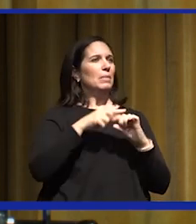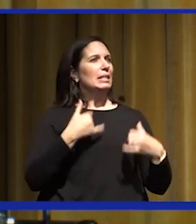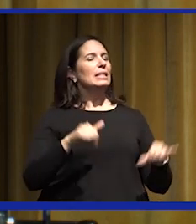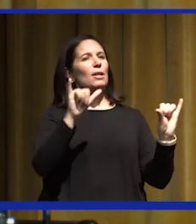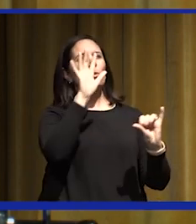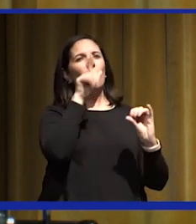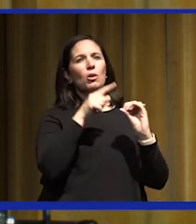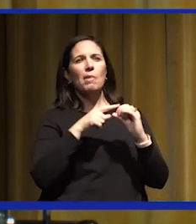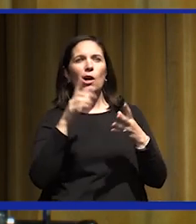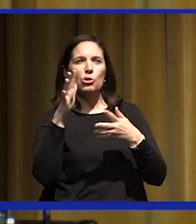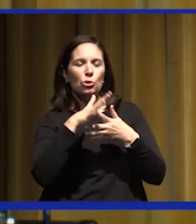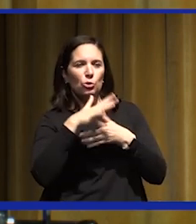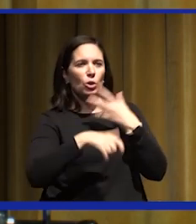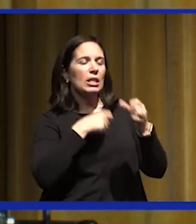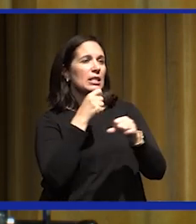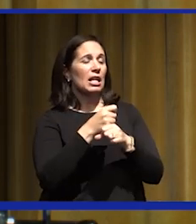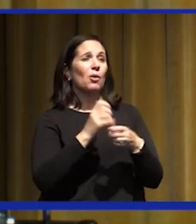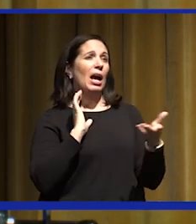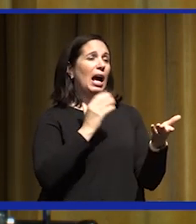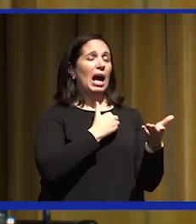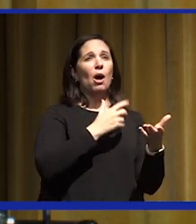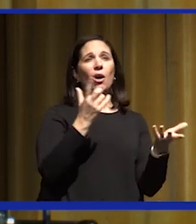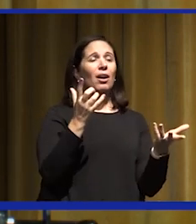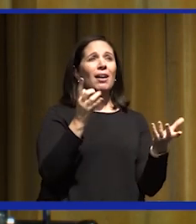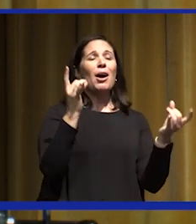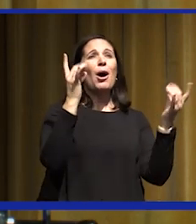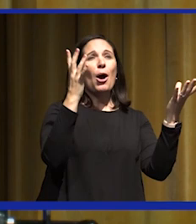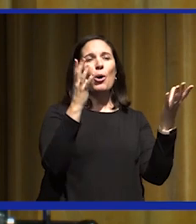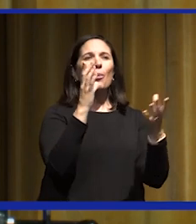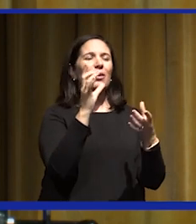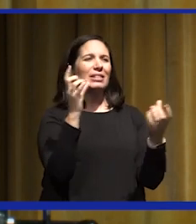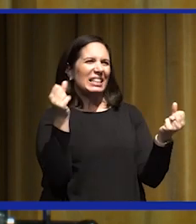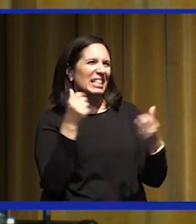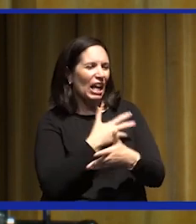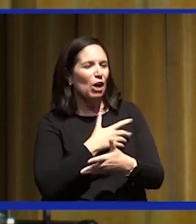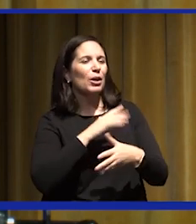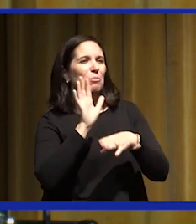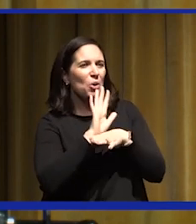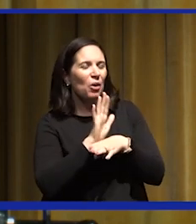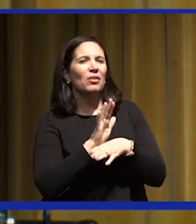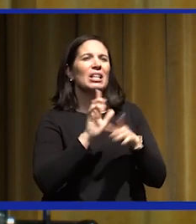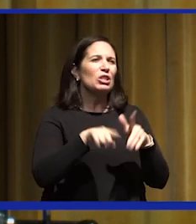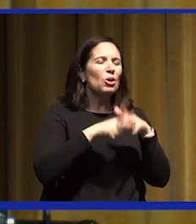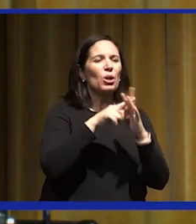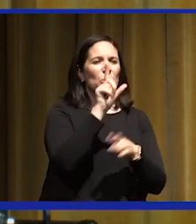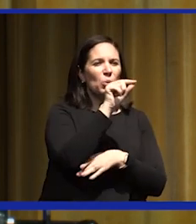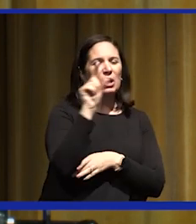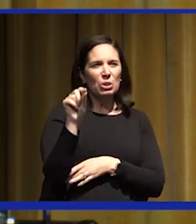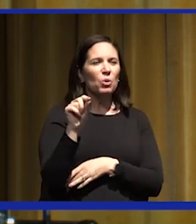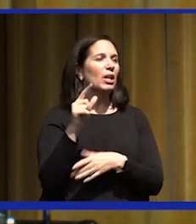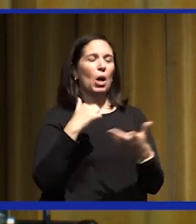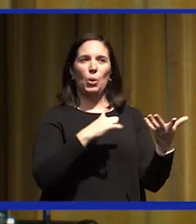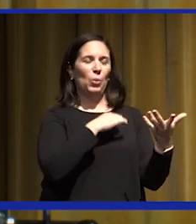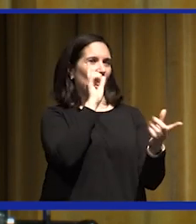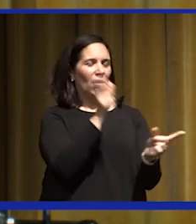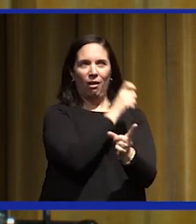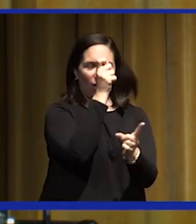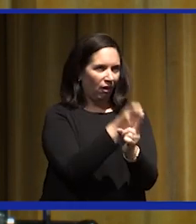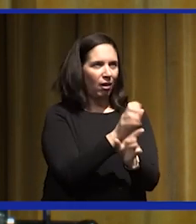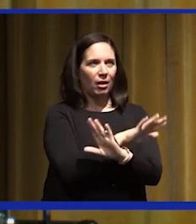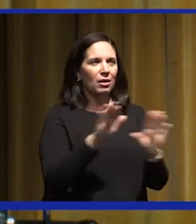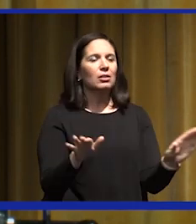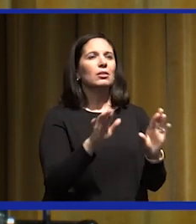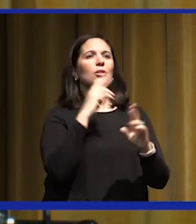junior year. Living our own horror film starring the class of 2020, our introduction to upperclassmen life hit us in the